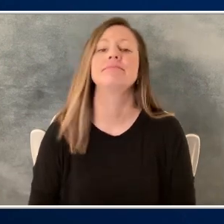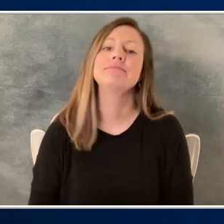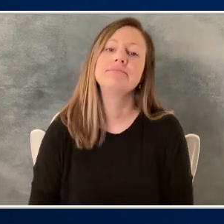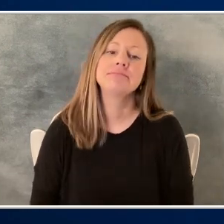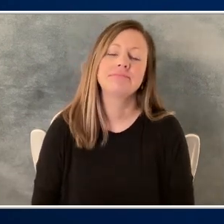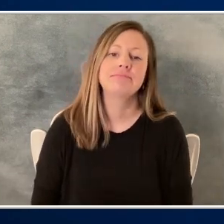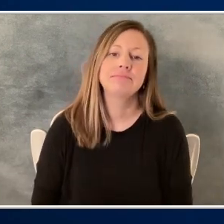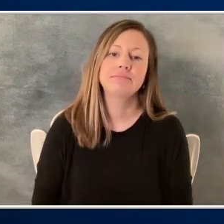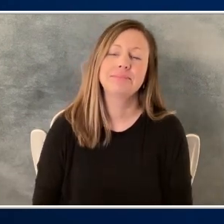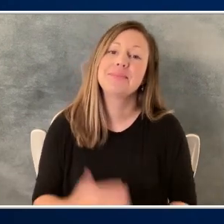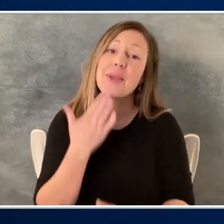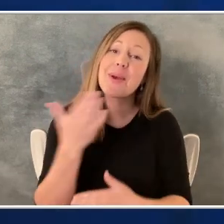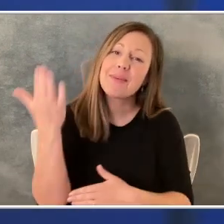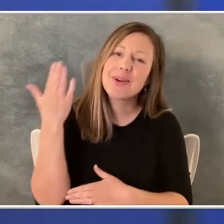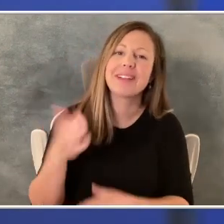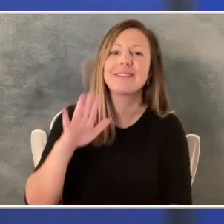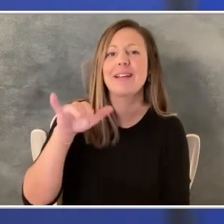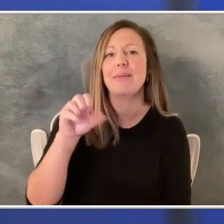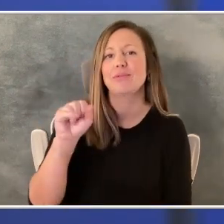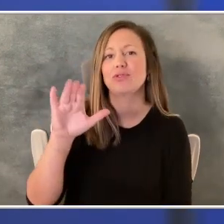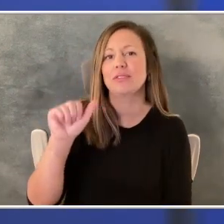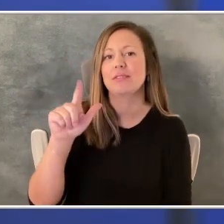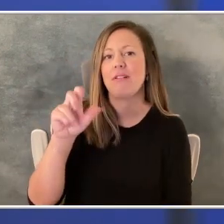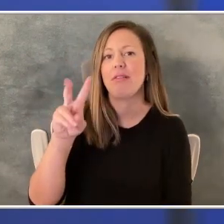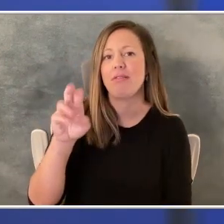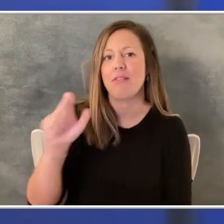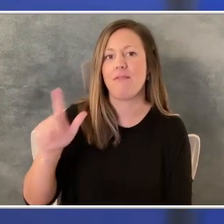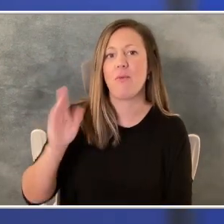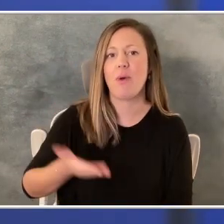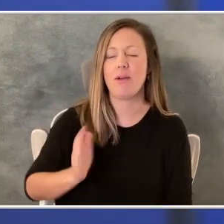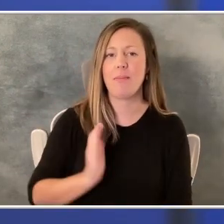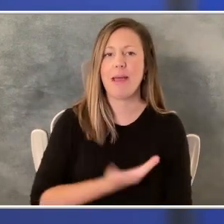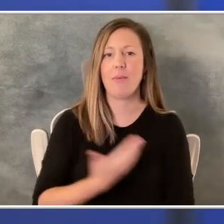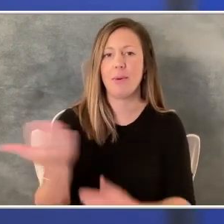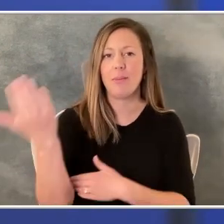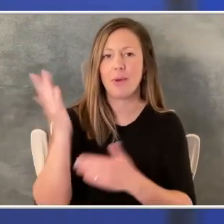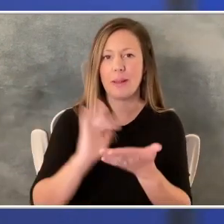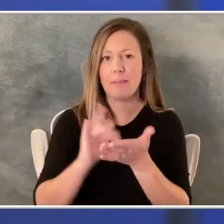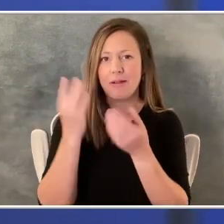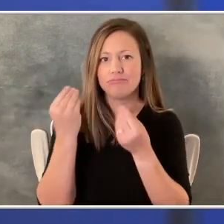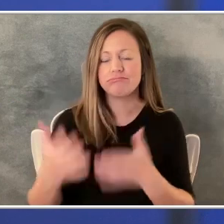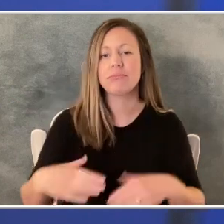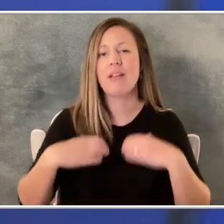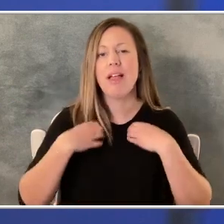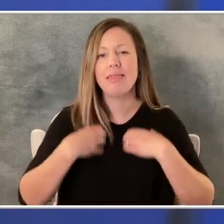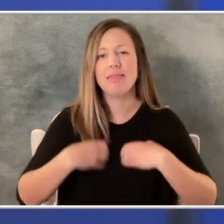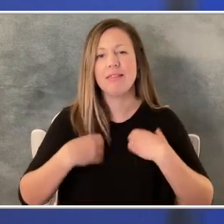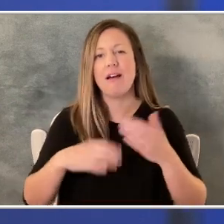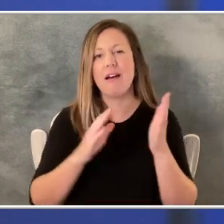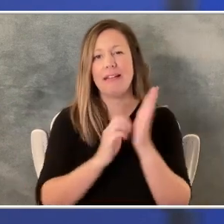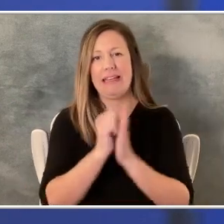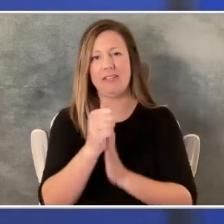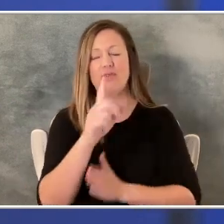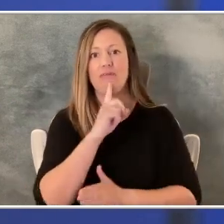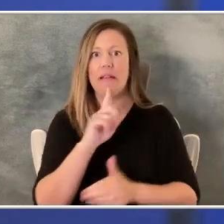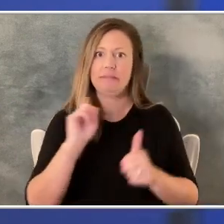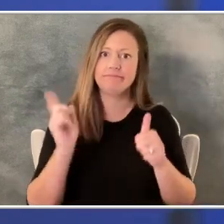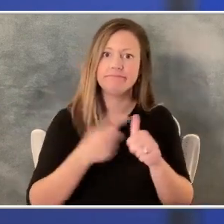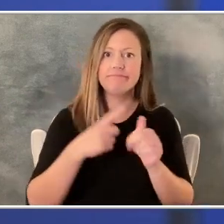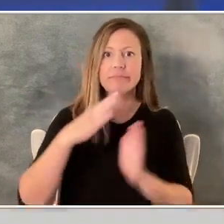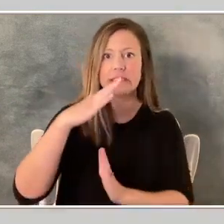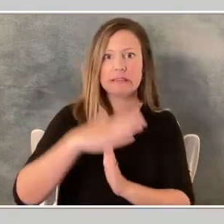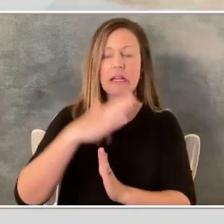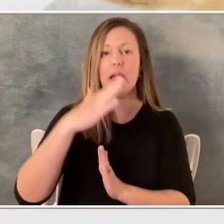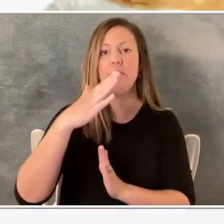Good morning, I'm Jessica Lovell, and welcome to the Morning Medical Update. Lung cancer is by far the leading cause of cancer deaths in the